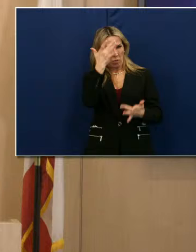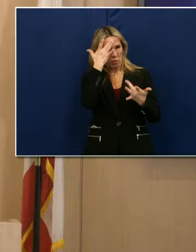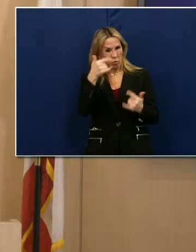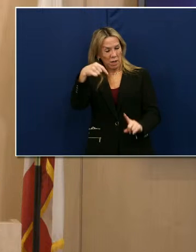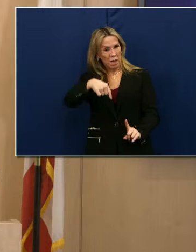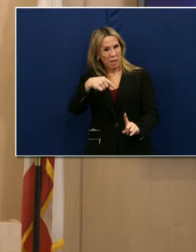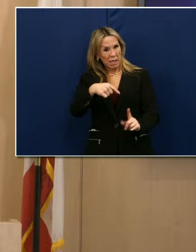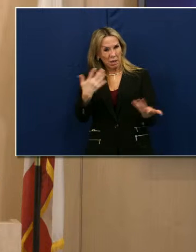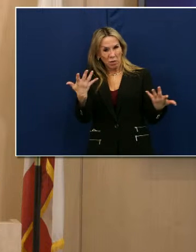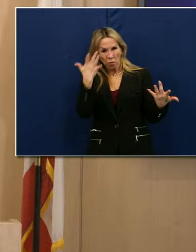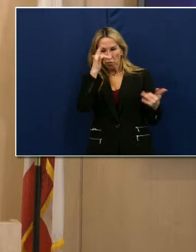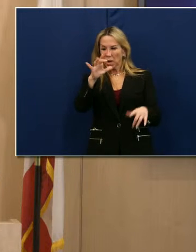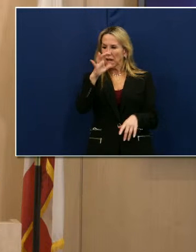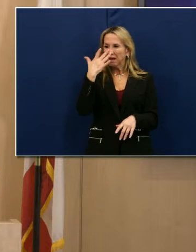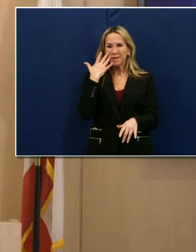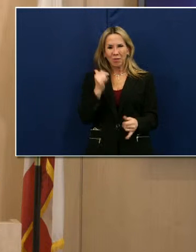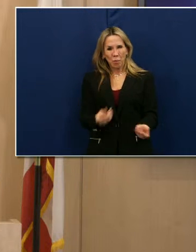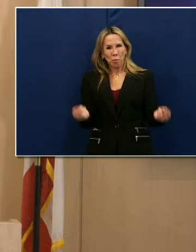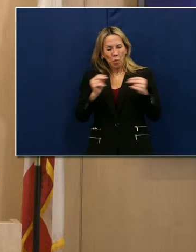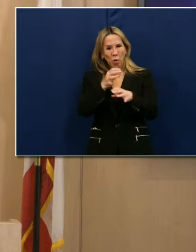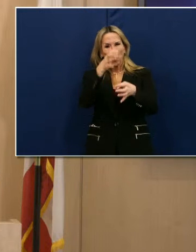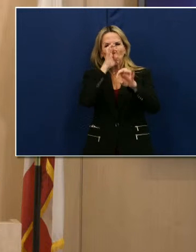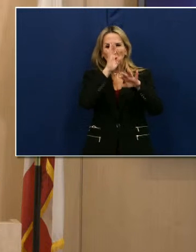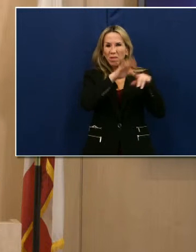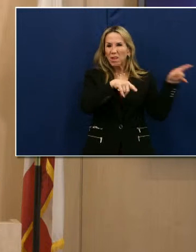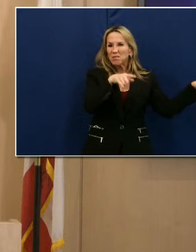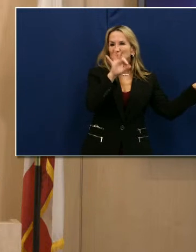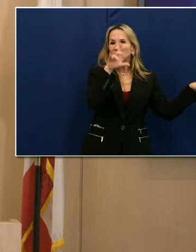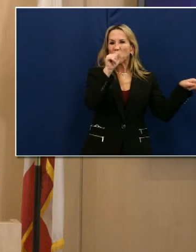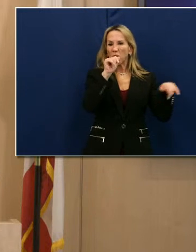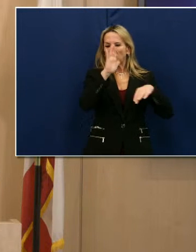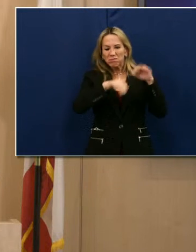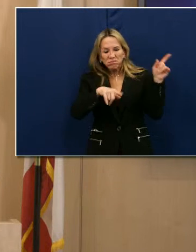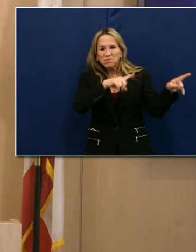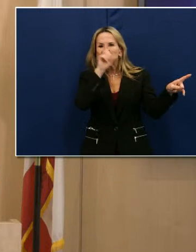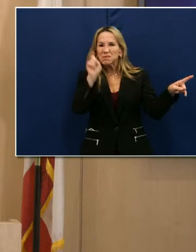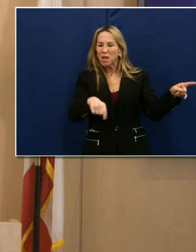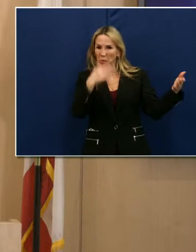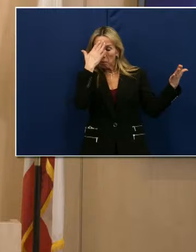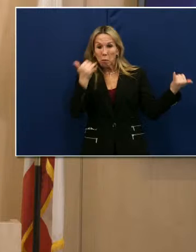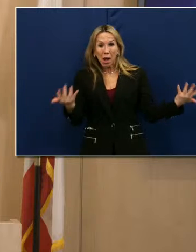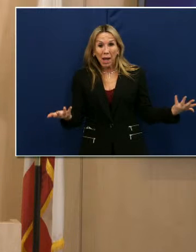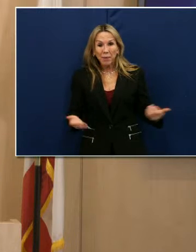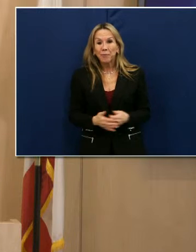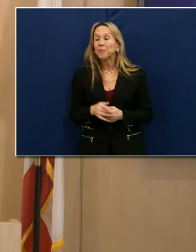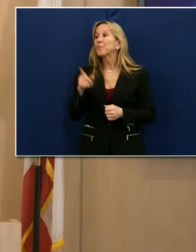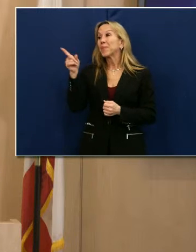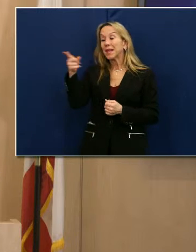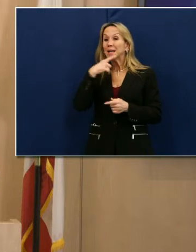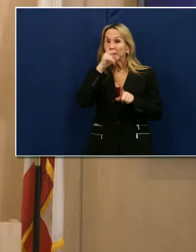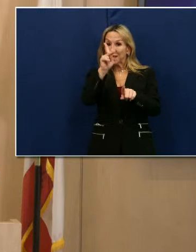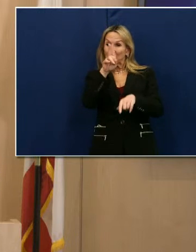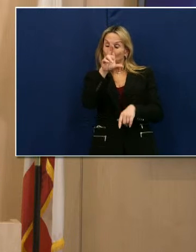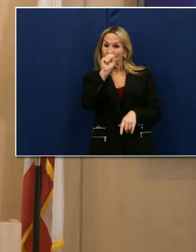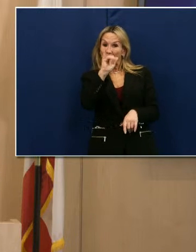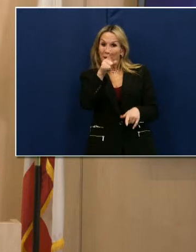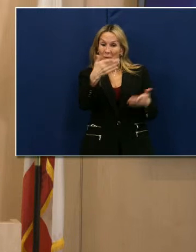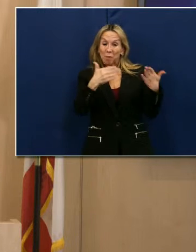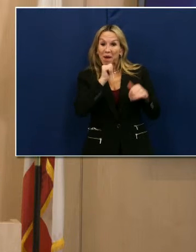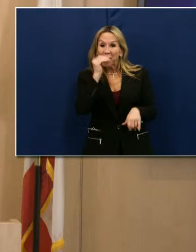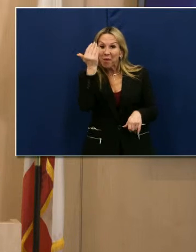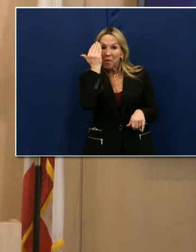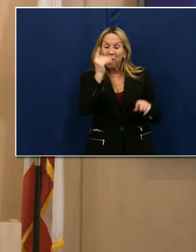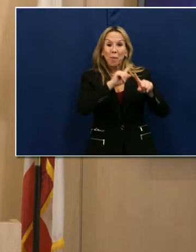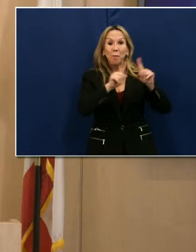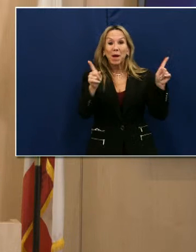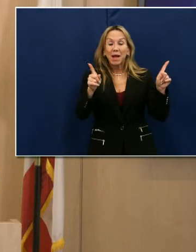little restrictions like Florida and Texas? Thank you for that question. KUSI News may not be aware of this, but California has